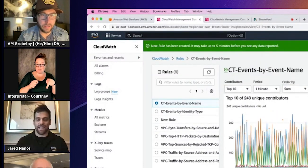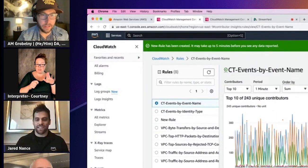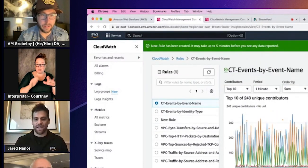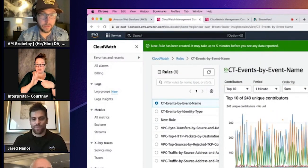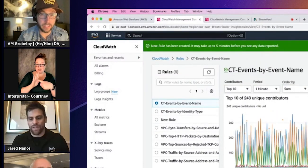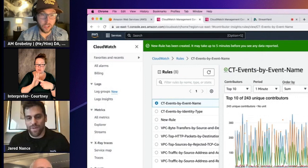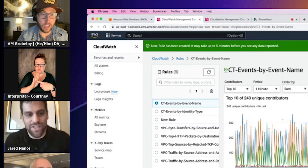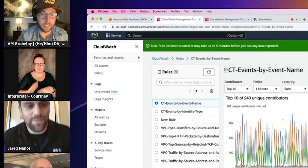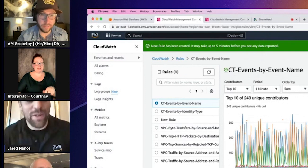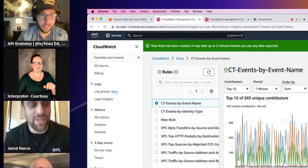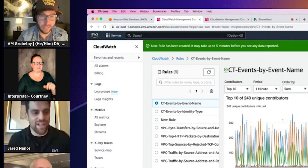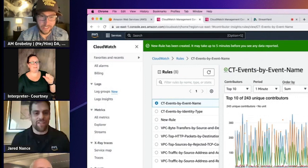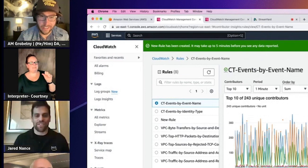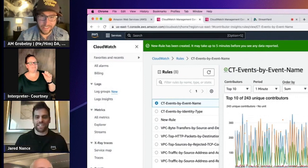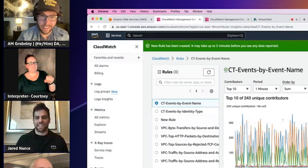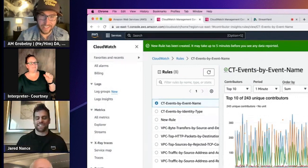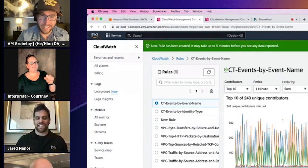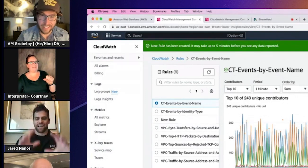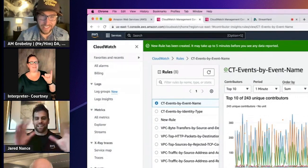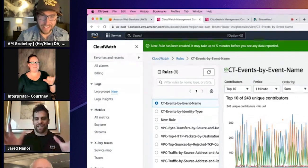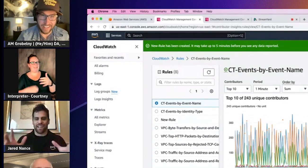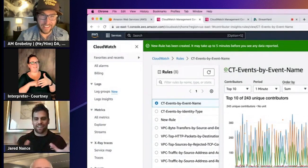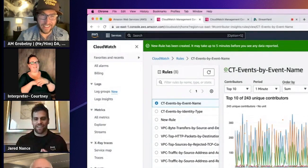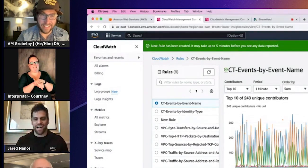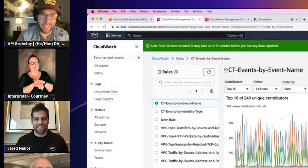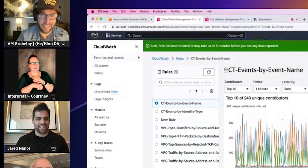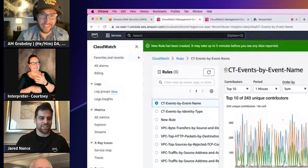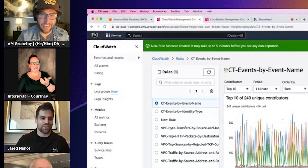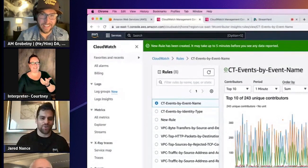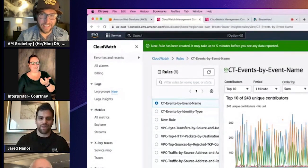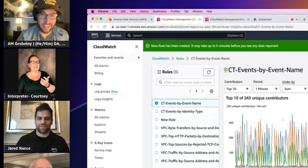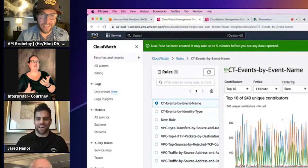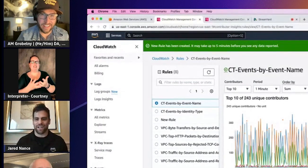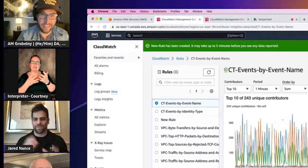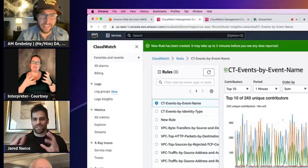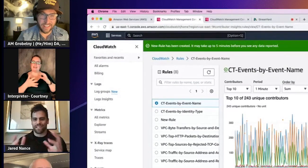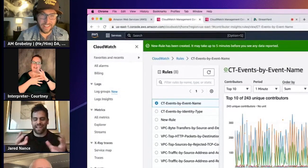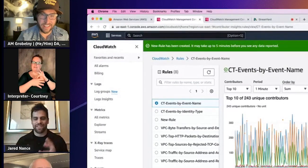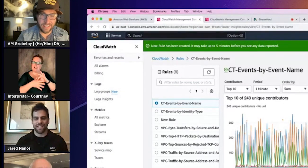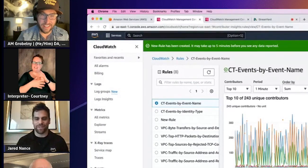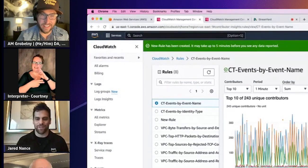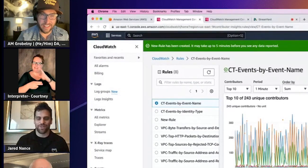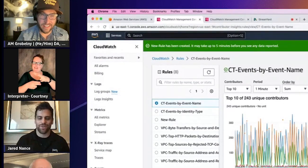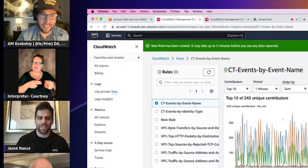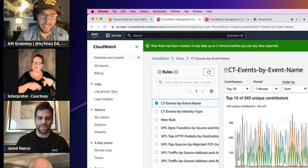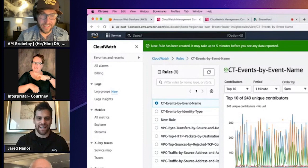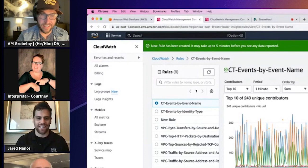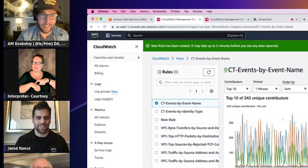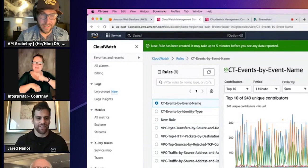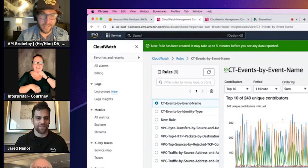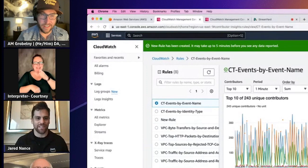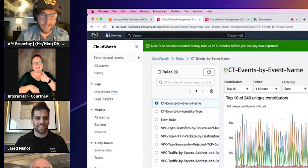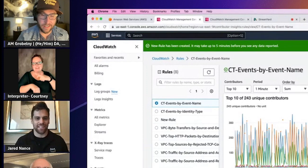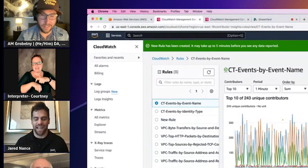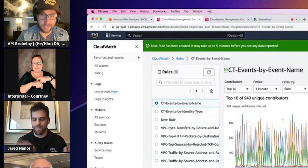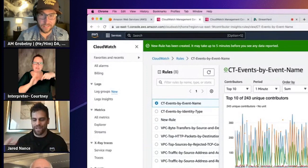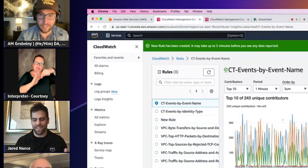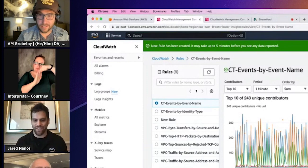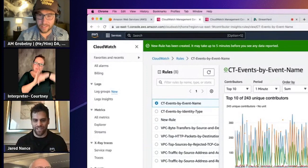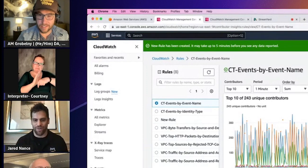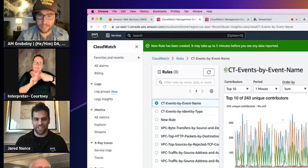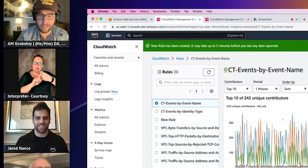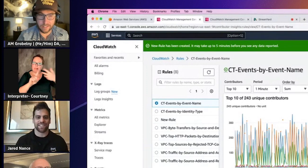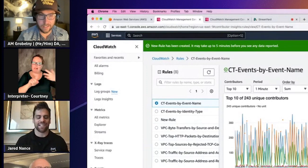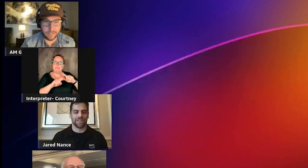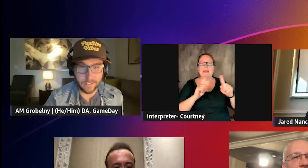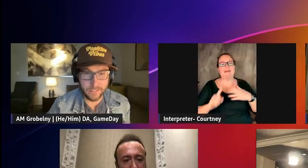Yeah, that pretty much covers it. It's a lot of content in a short amount of time, so I didn't have time to go too deep into any of it, but happy to answer